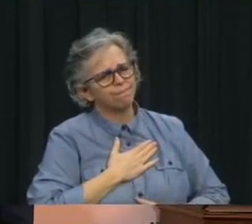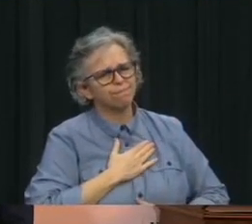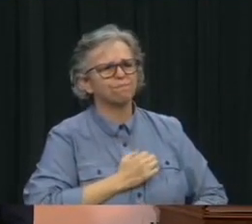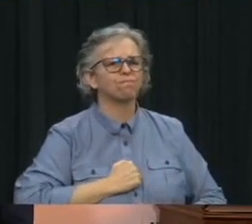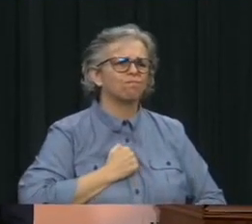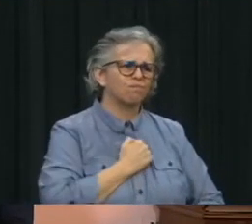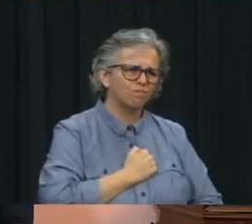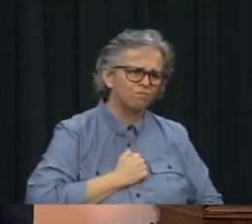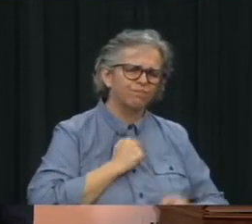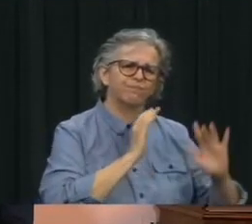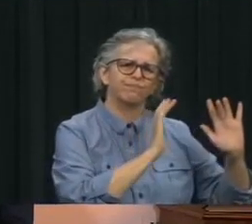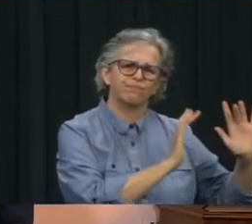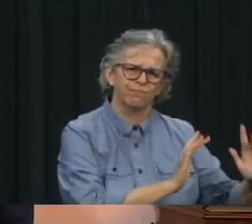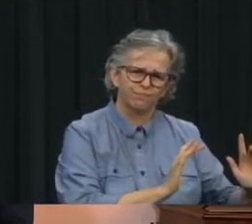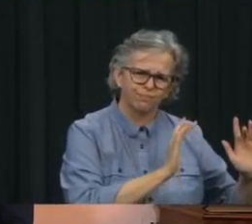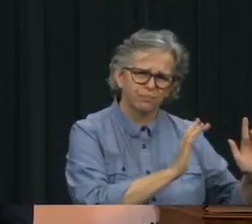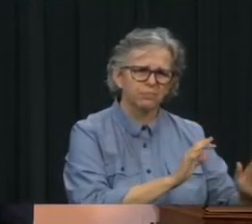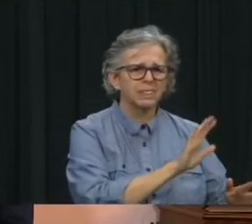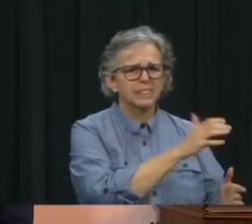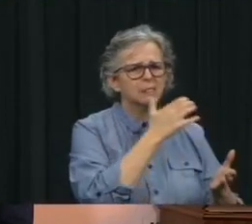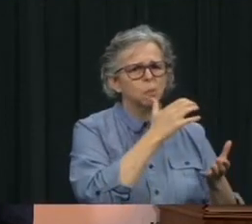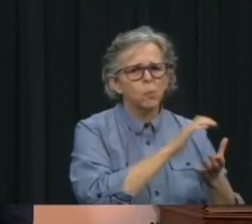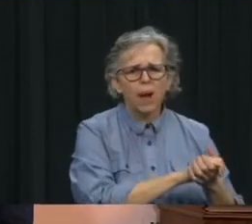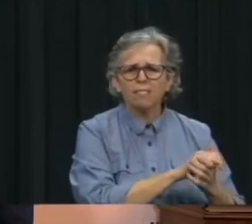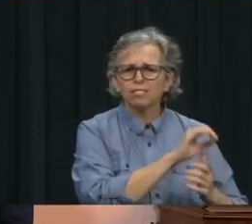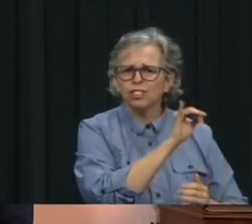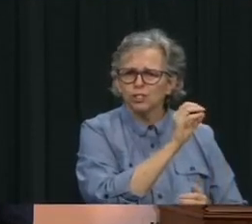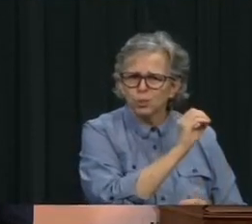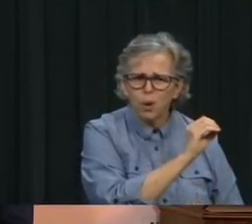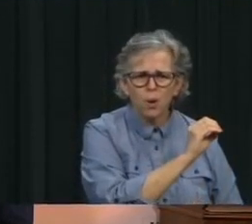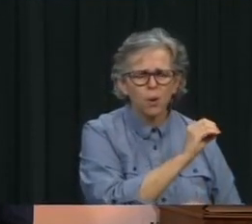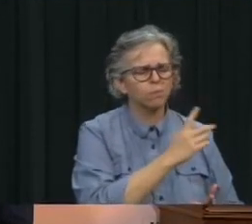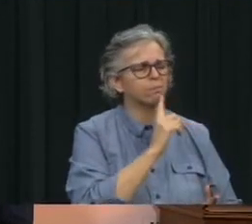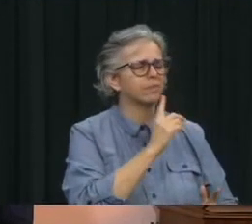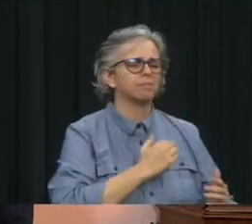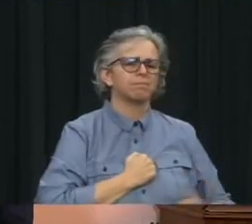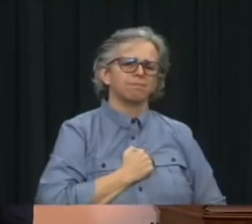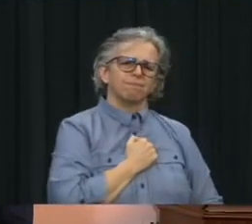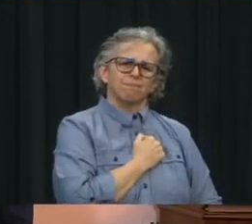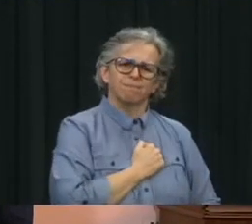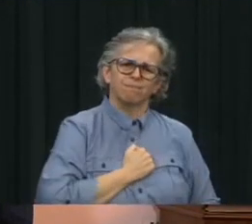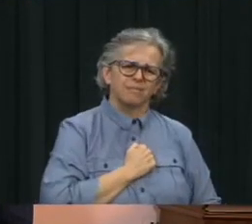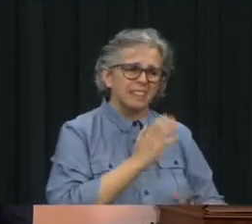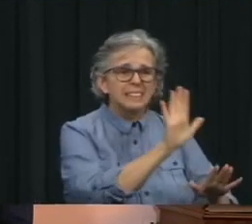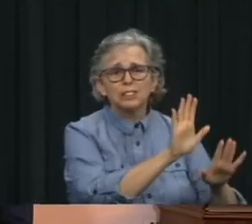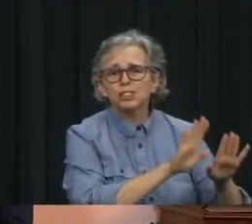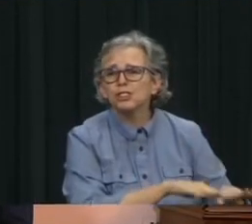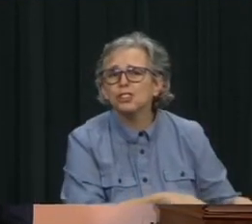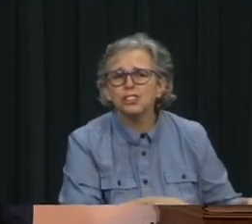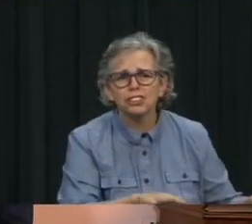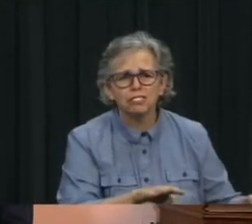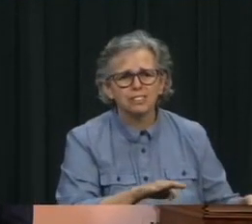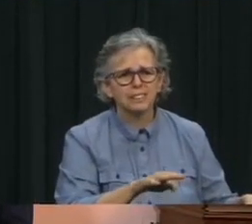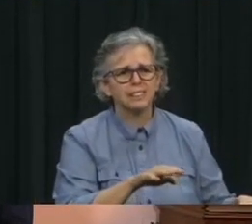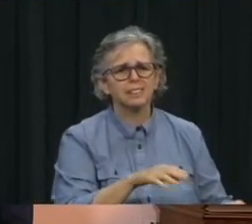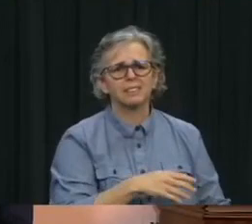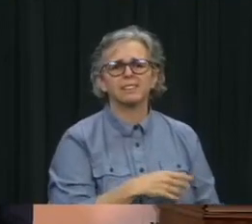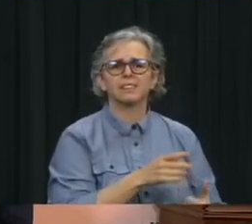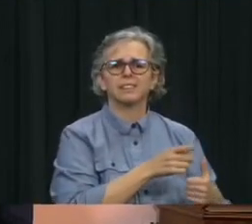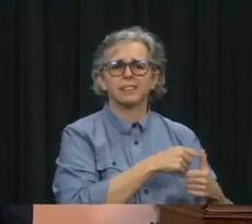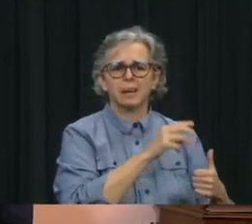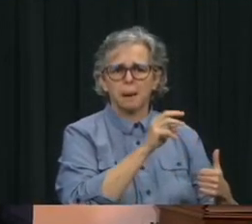To his wife, Jo, we're so very, very sorry. To his children, Mark and Greg and